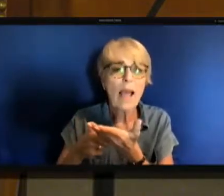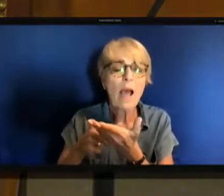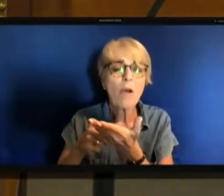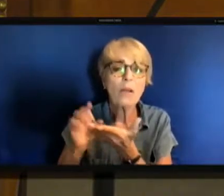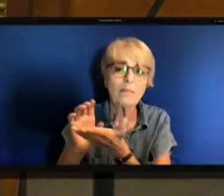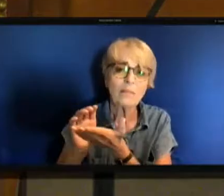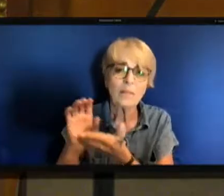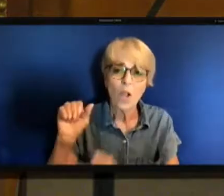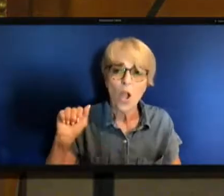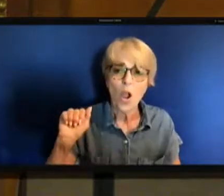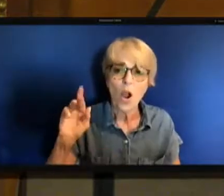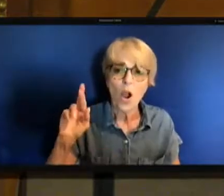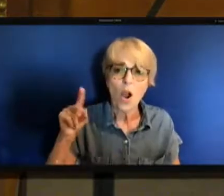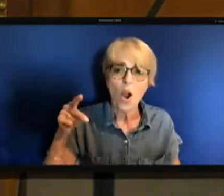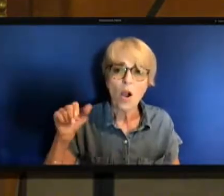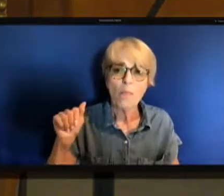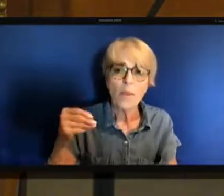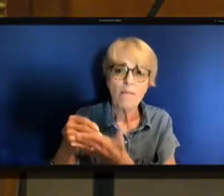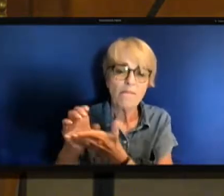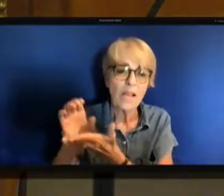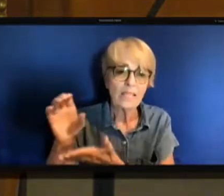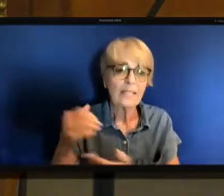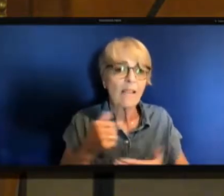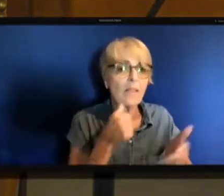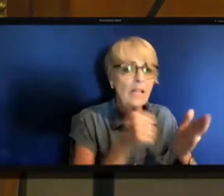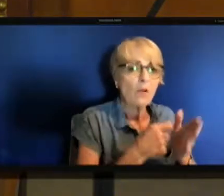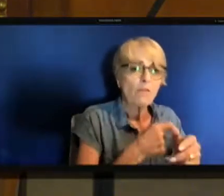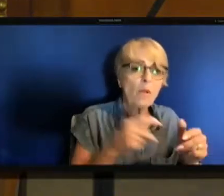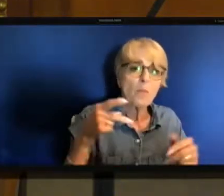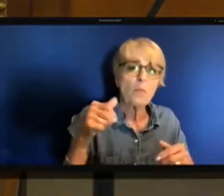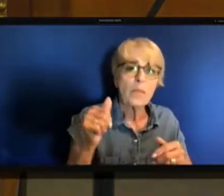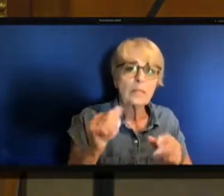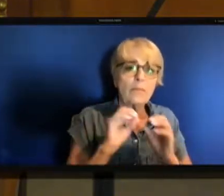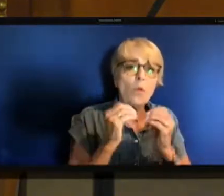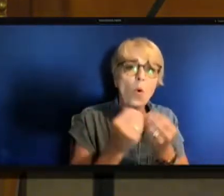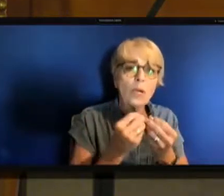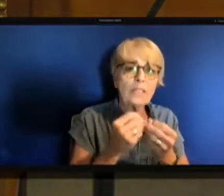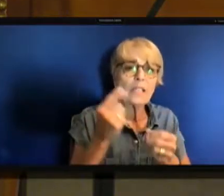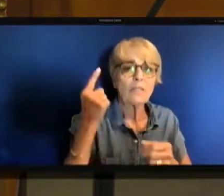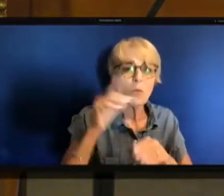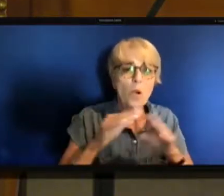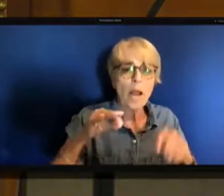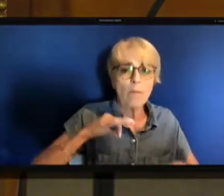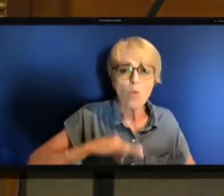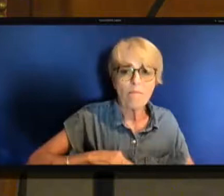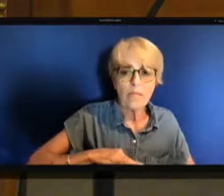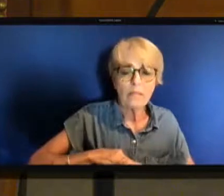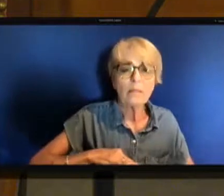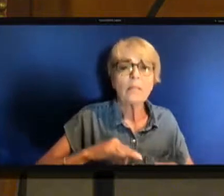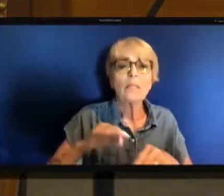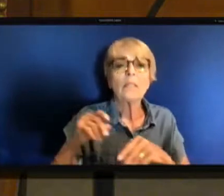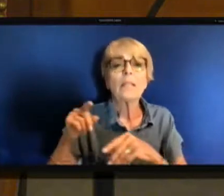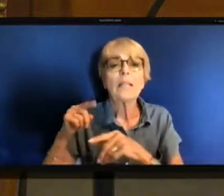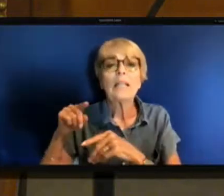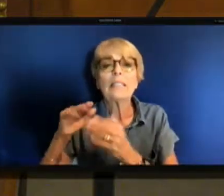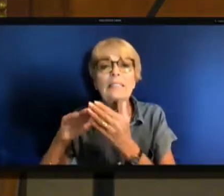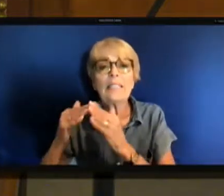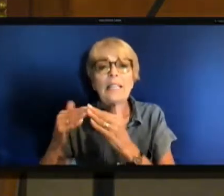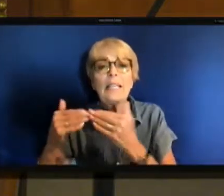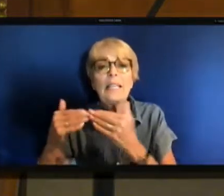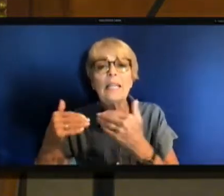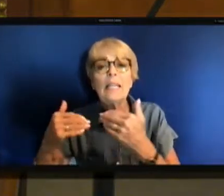I have a letter from the Pennsylvania Association for Nonprofit Organizations that says that city councils have the power